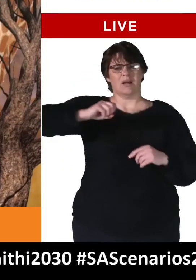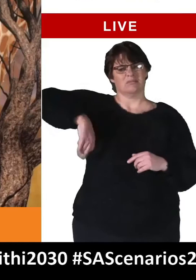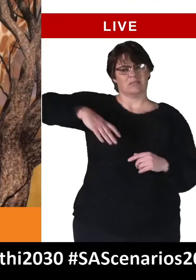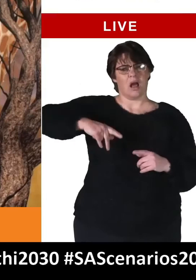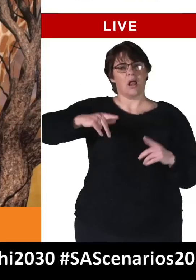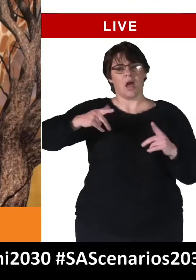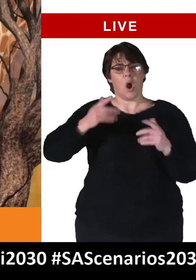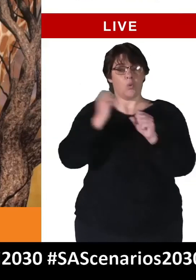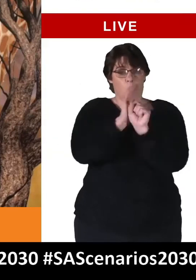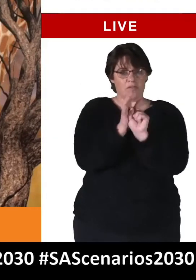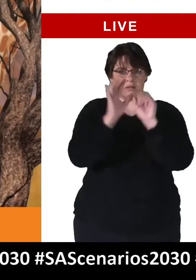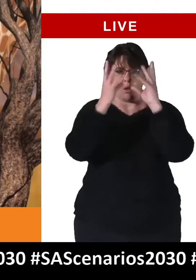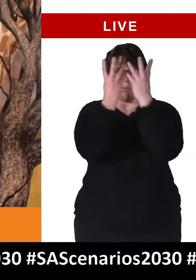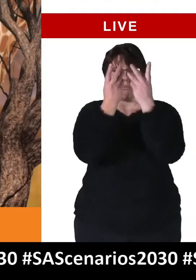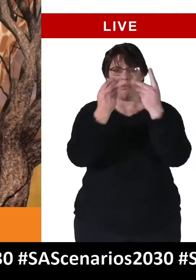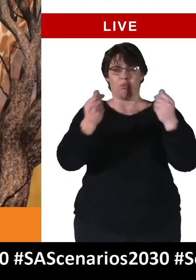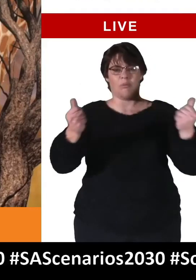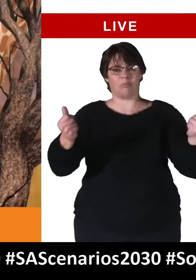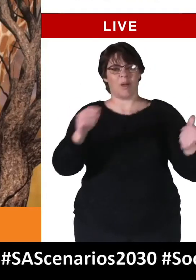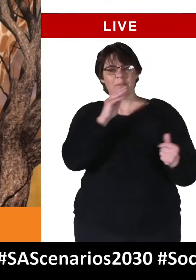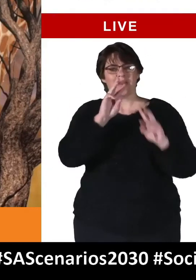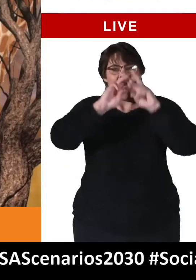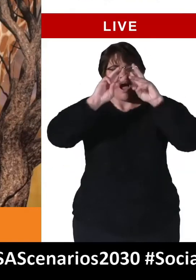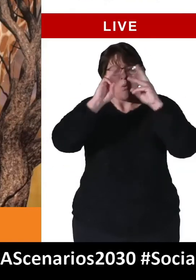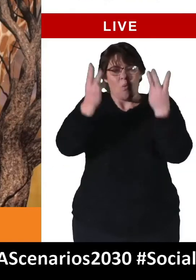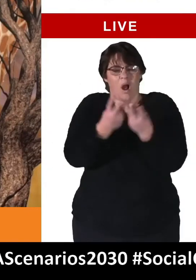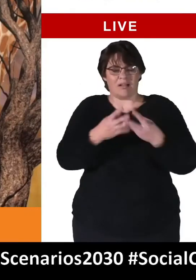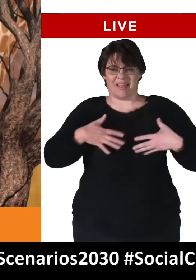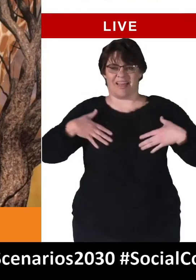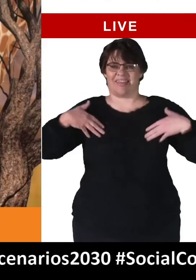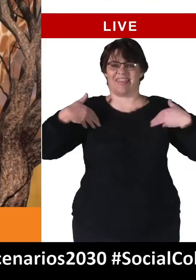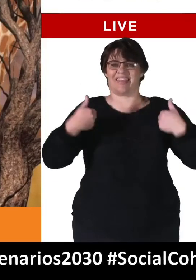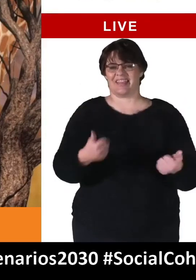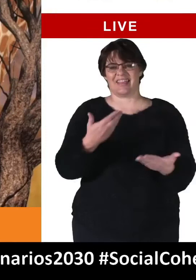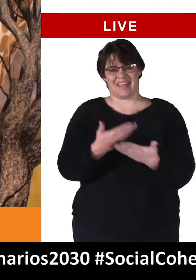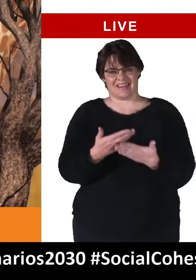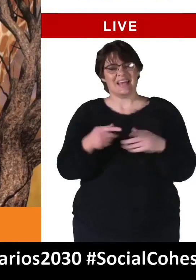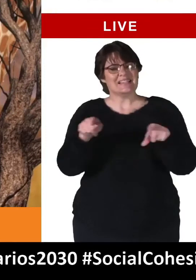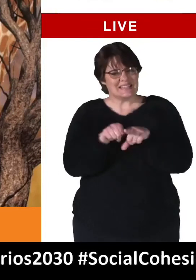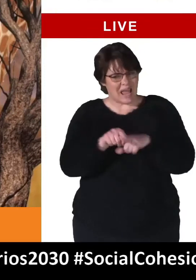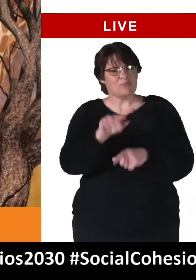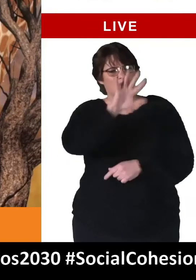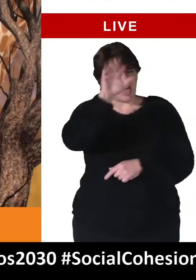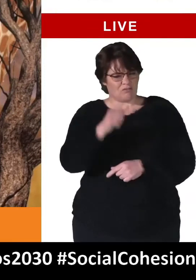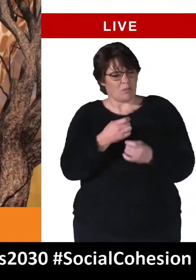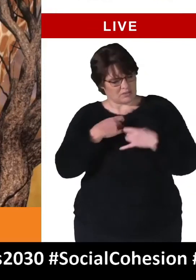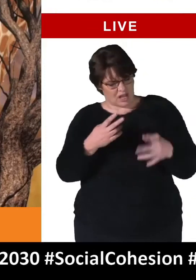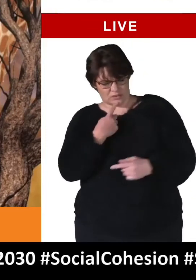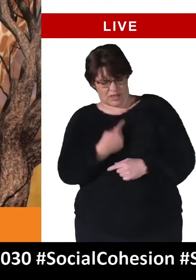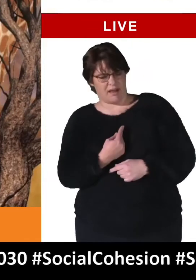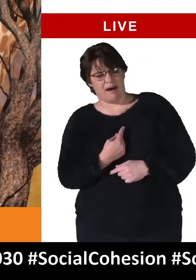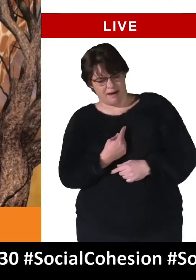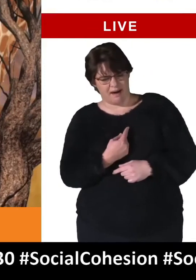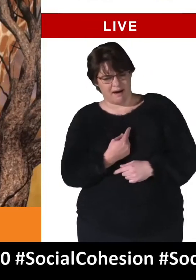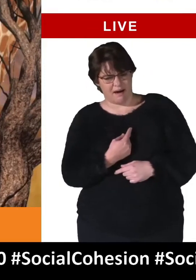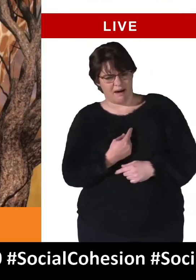was a time for the earth to heal. And it's also time for South Africans to begin to say, how do